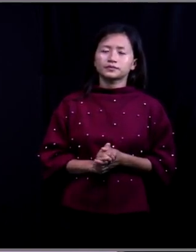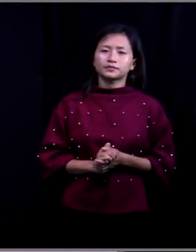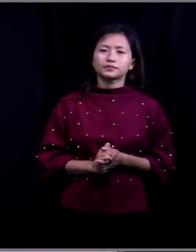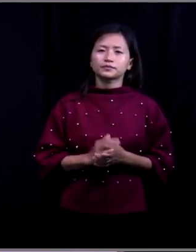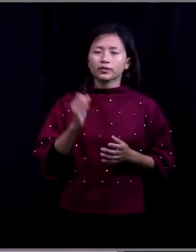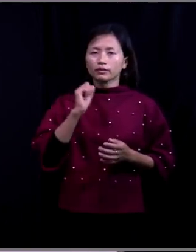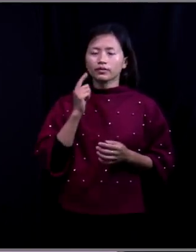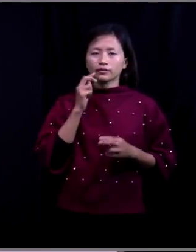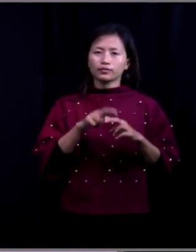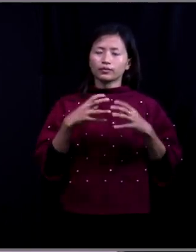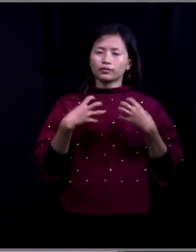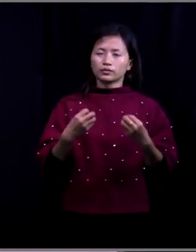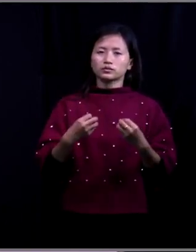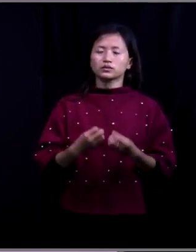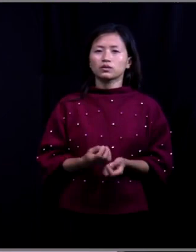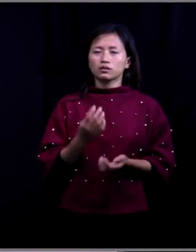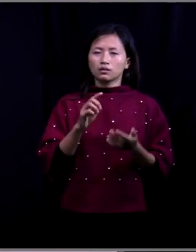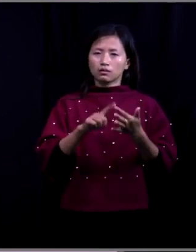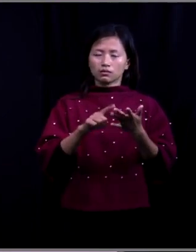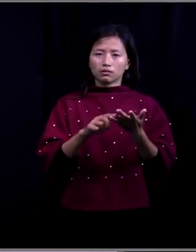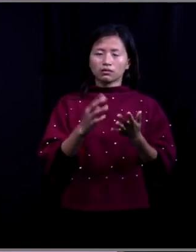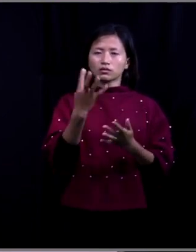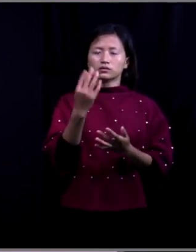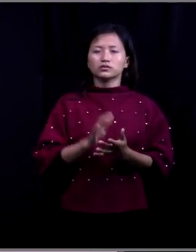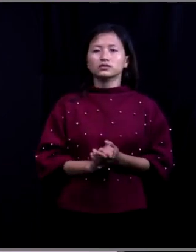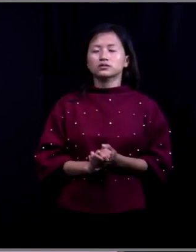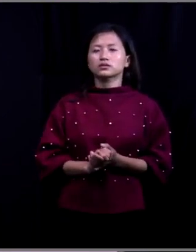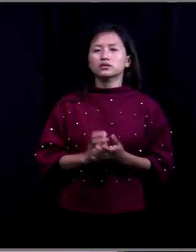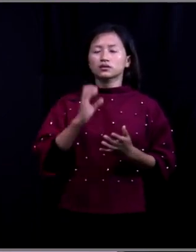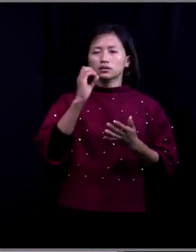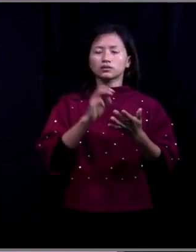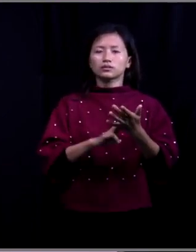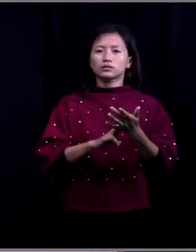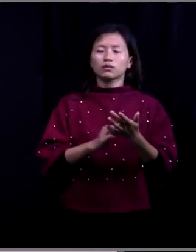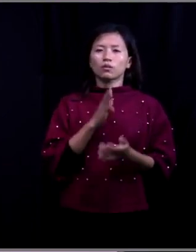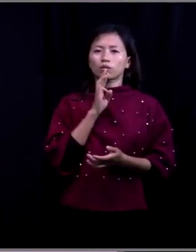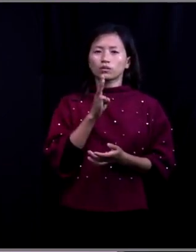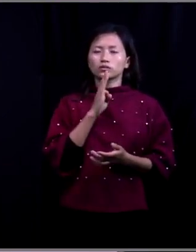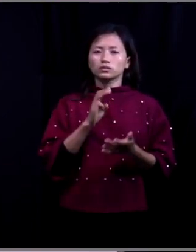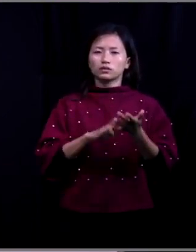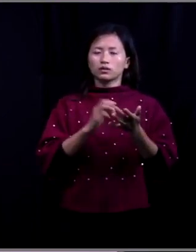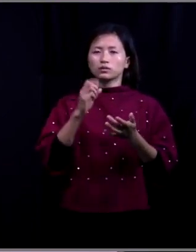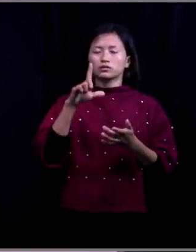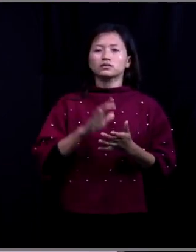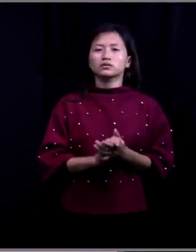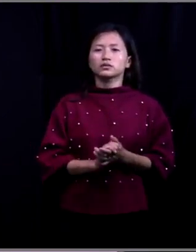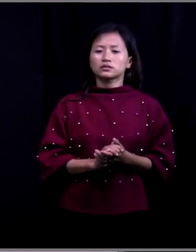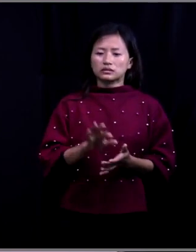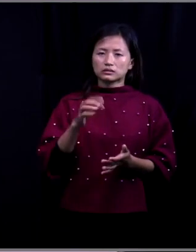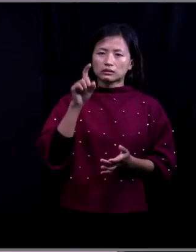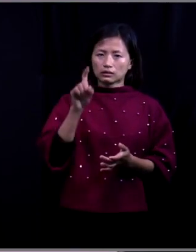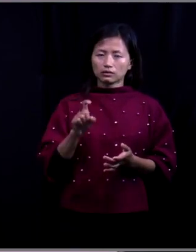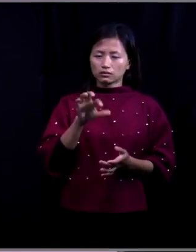So if we want to calculate the percentage composition of water molecule again, we just need to find